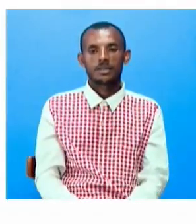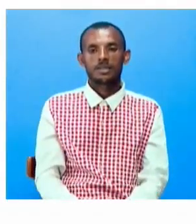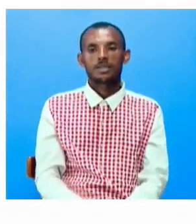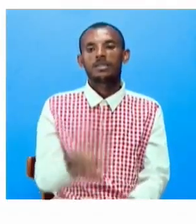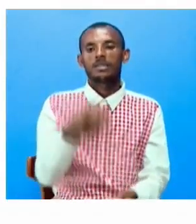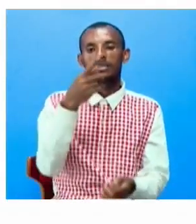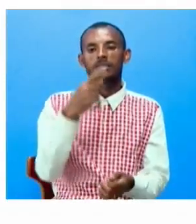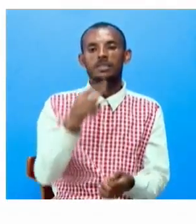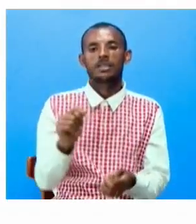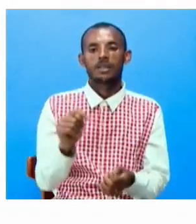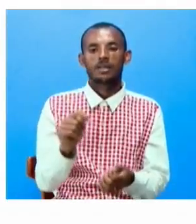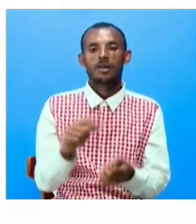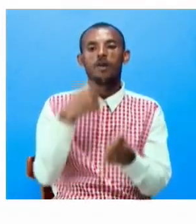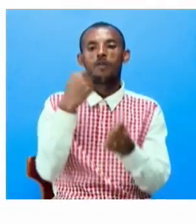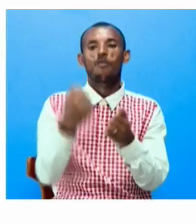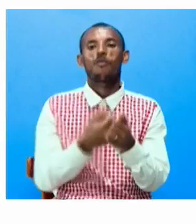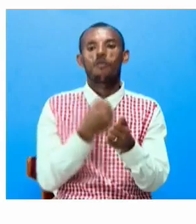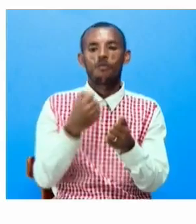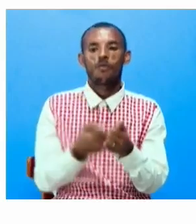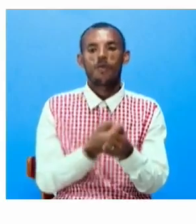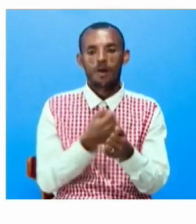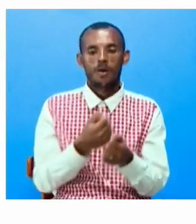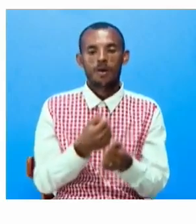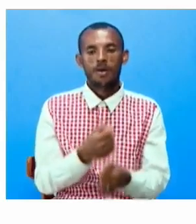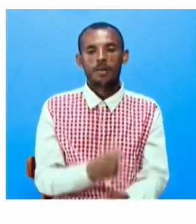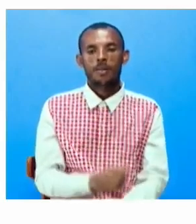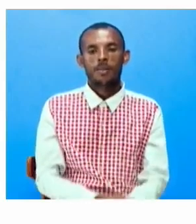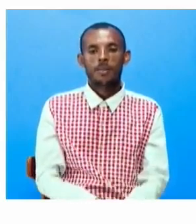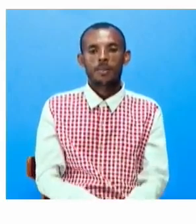the following